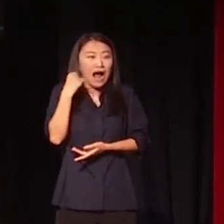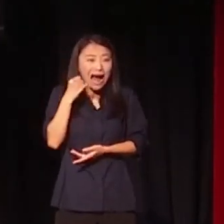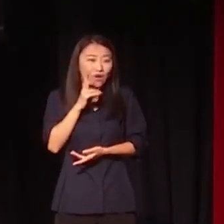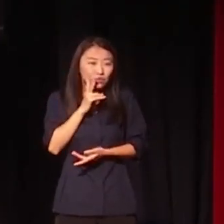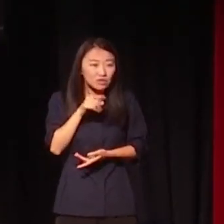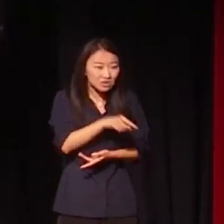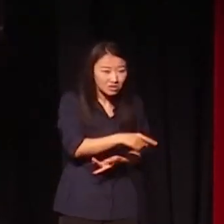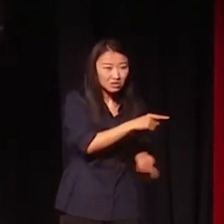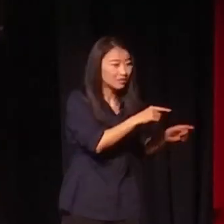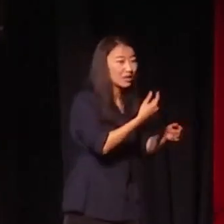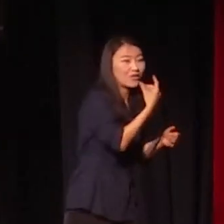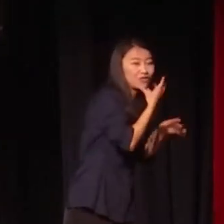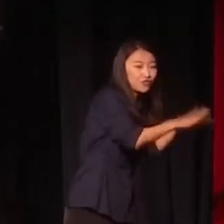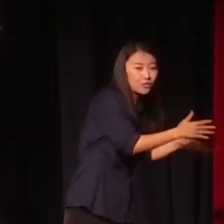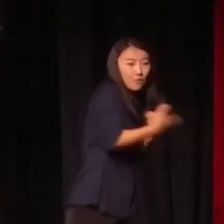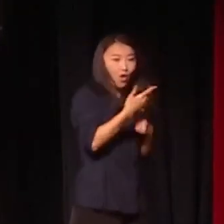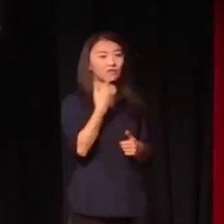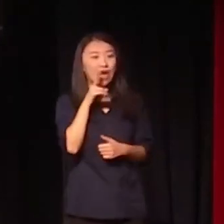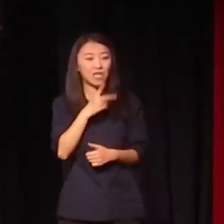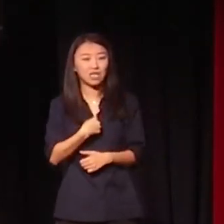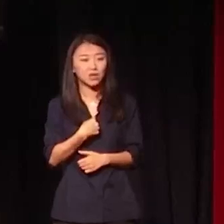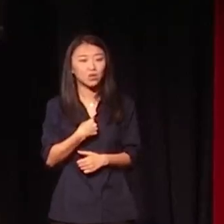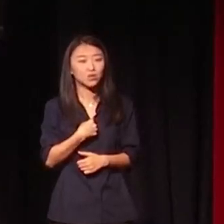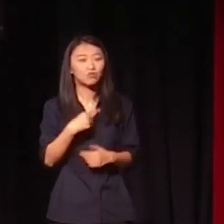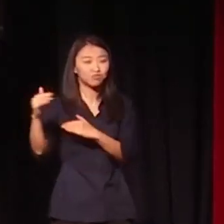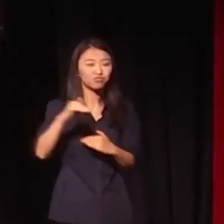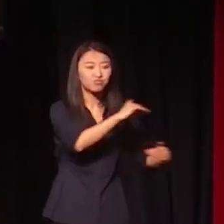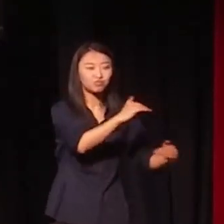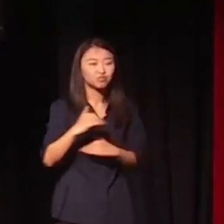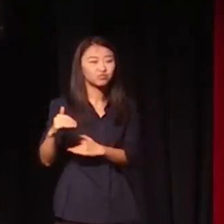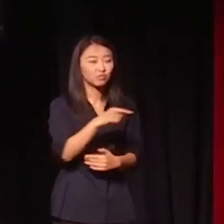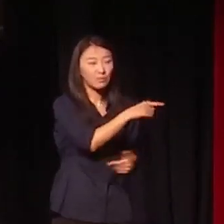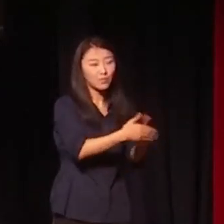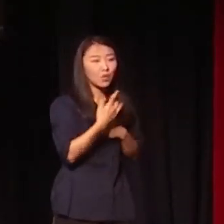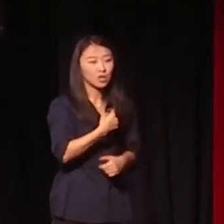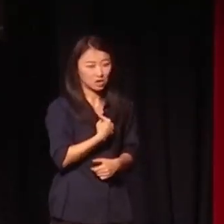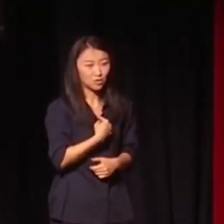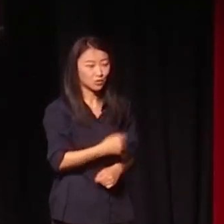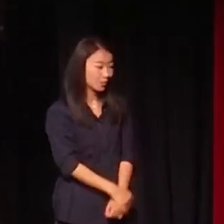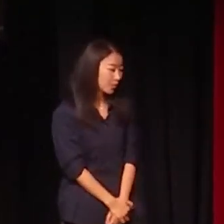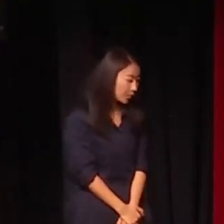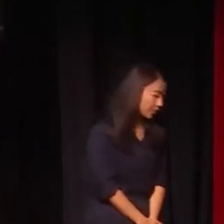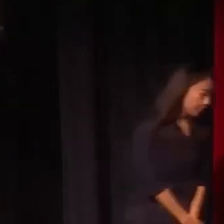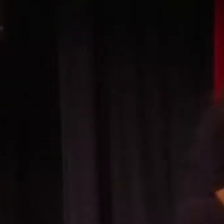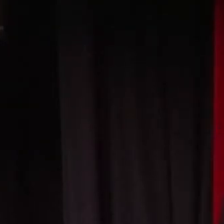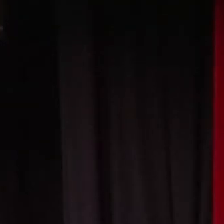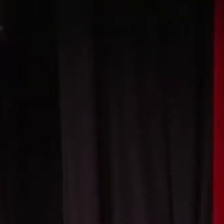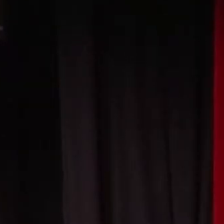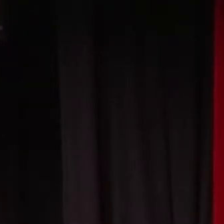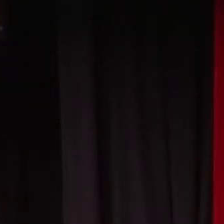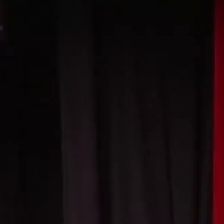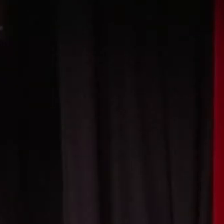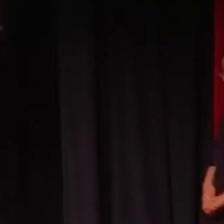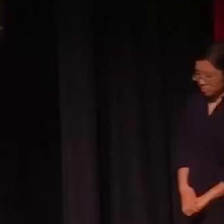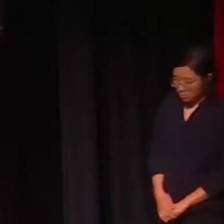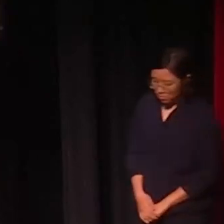on. And I think it's one of the things I've become really interested in recently is looking at what the natural instincts are of